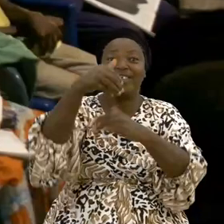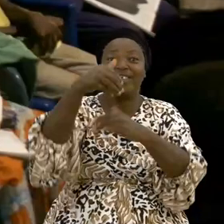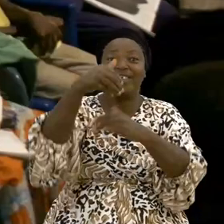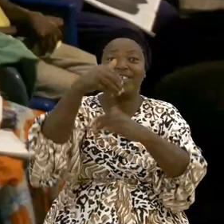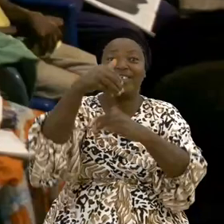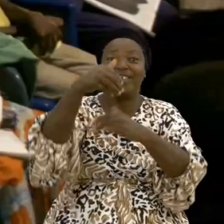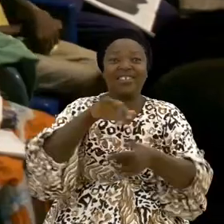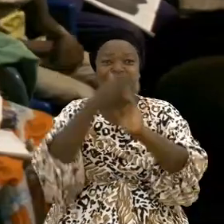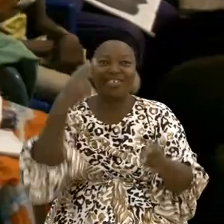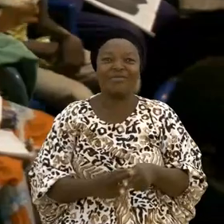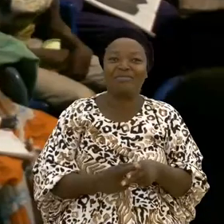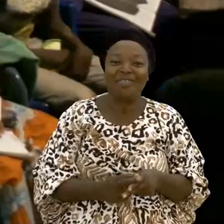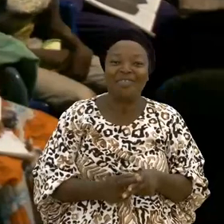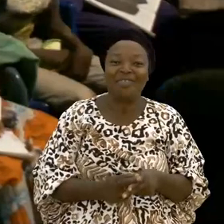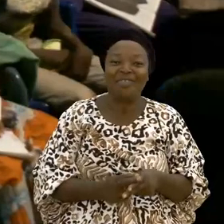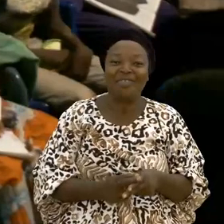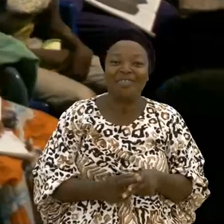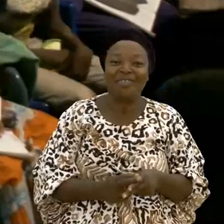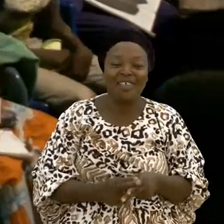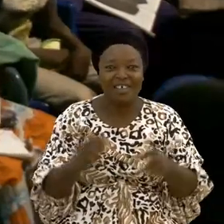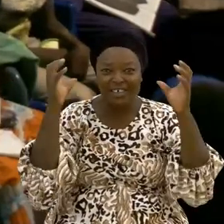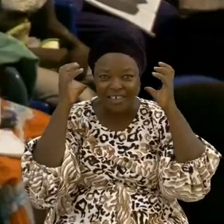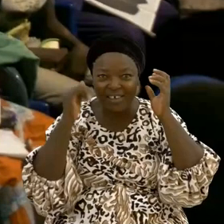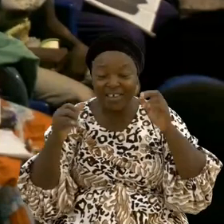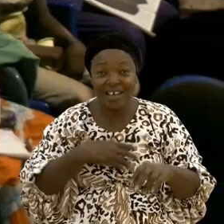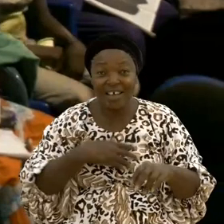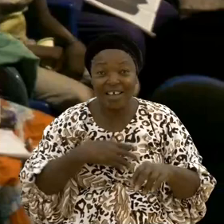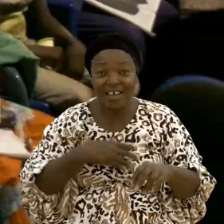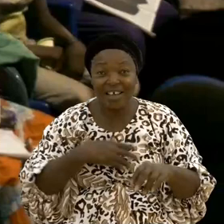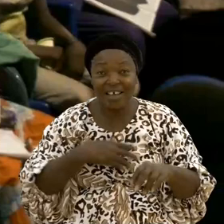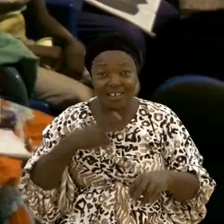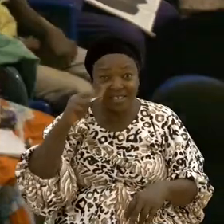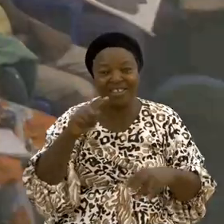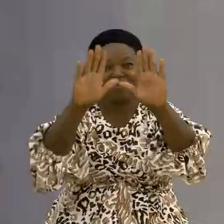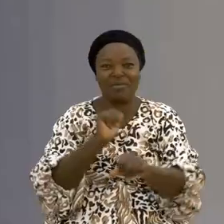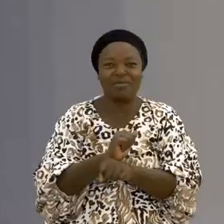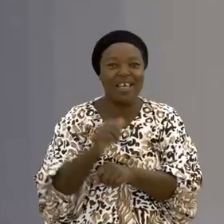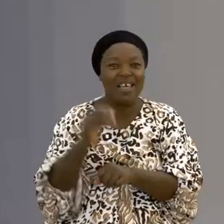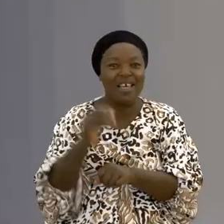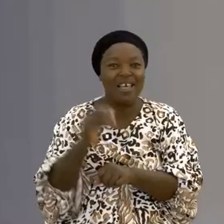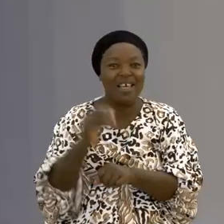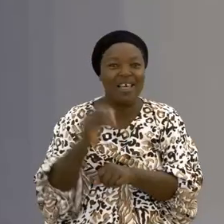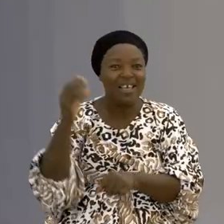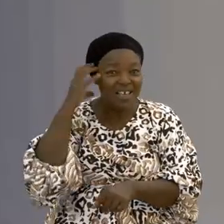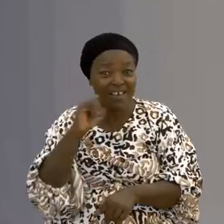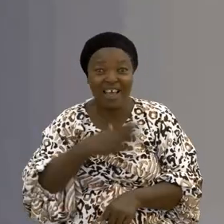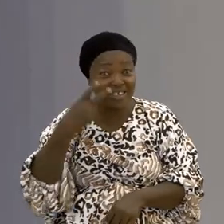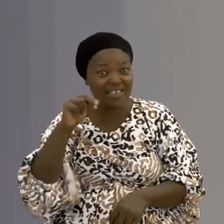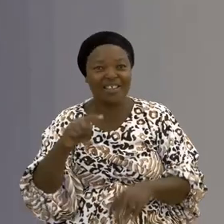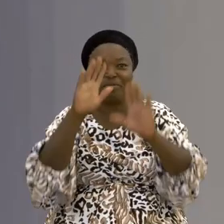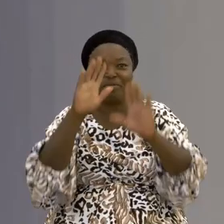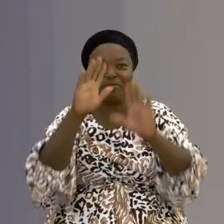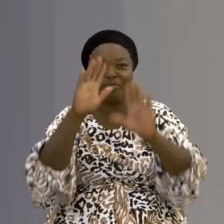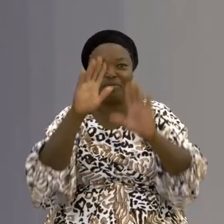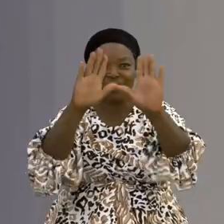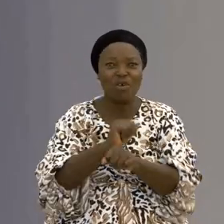Jesus' name. Hearing and seeing the miracles. hearing and seeing the miracles.